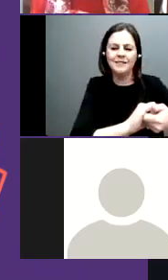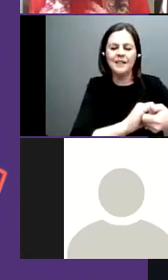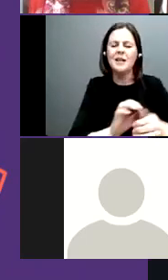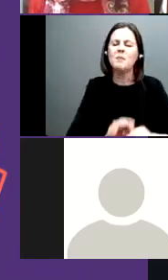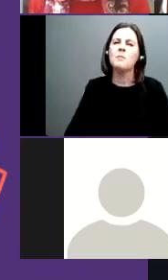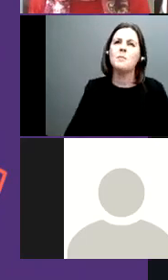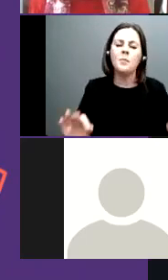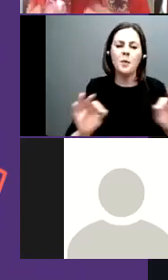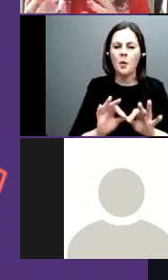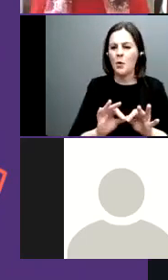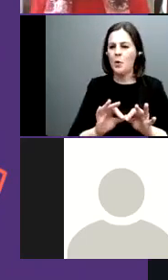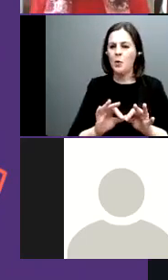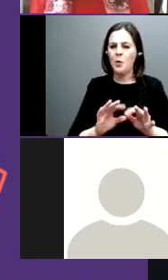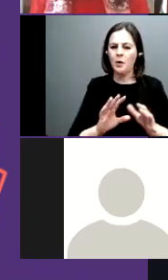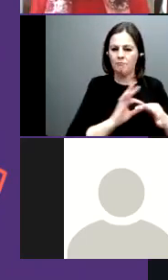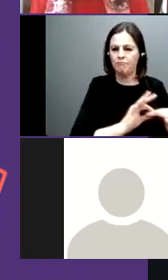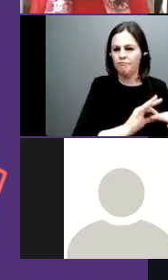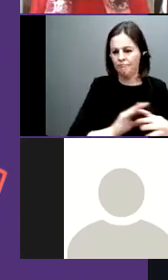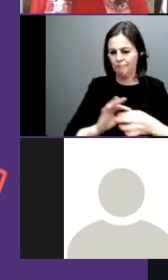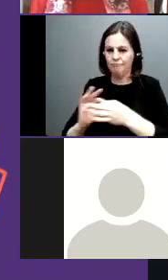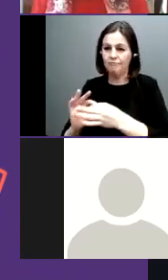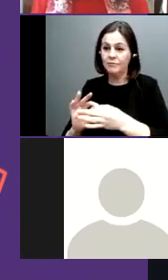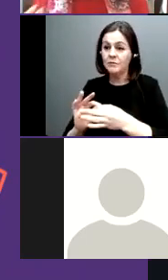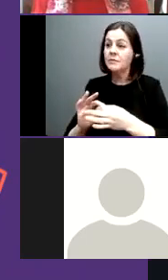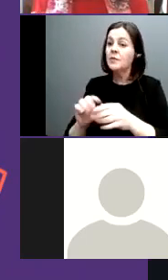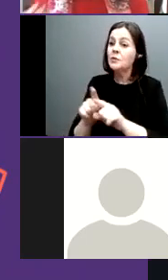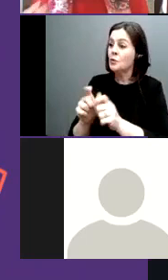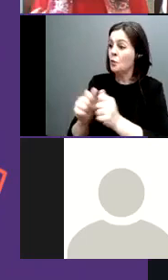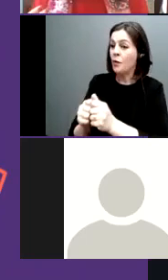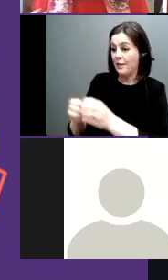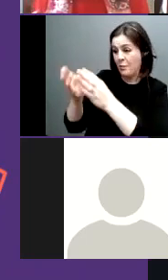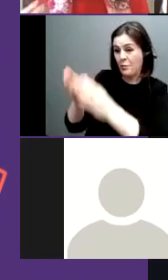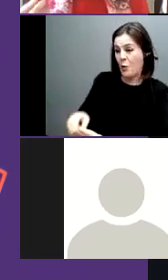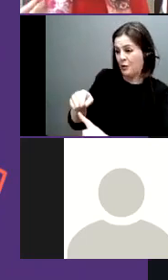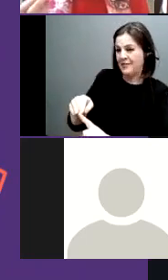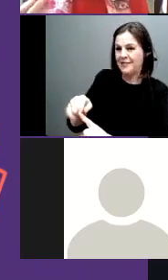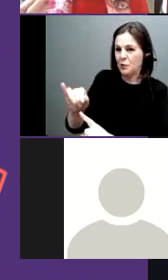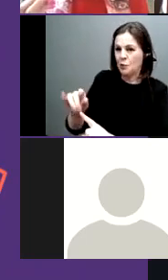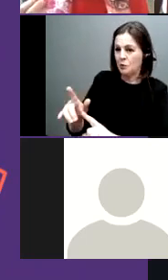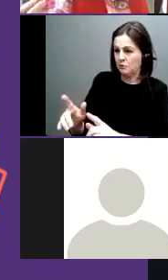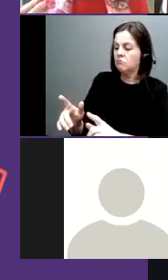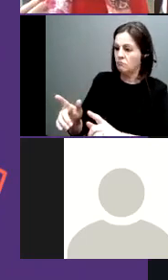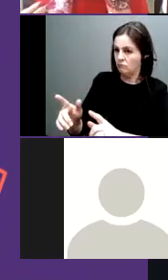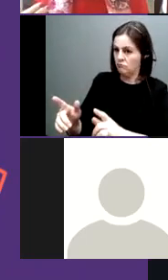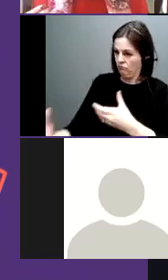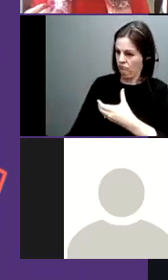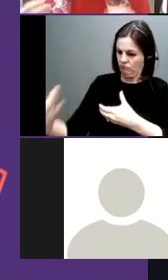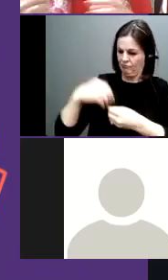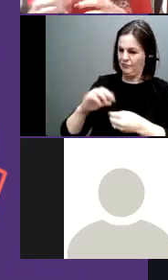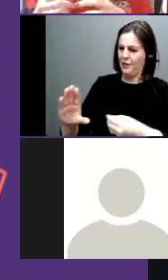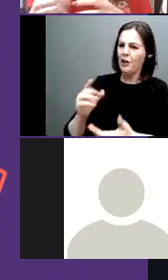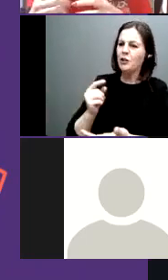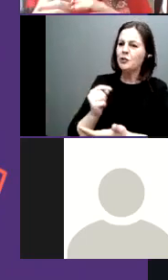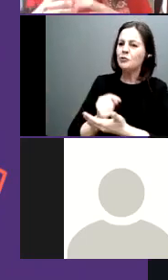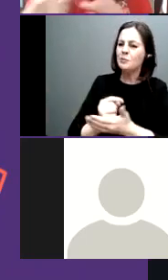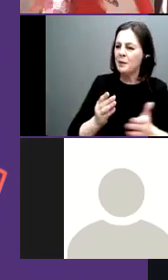that we collaborate with the individual themselves so that they are a part of their treatment plan.